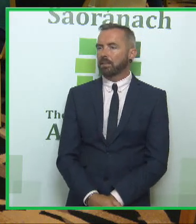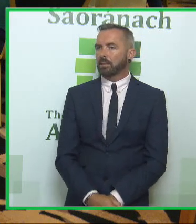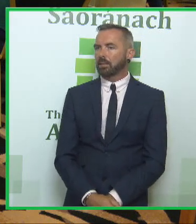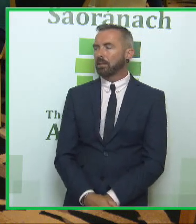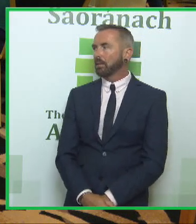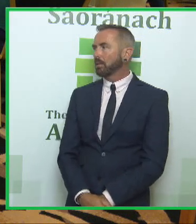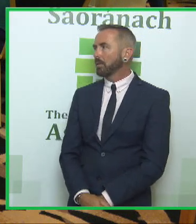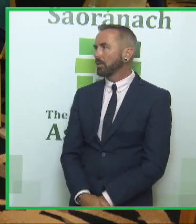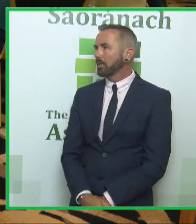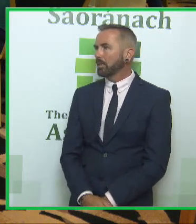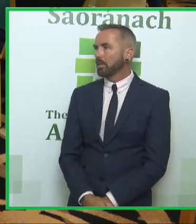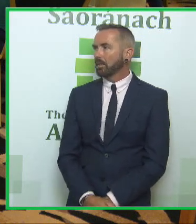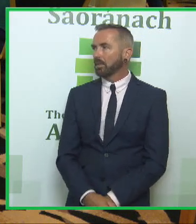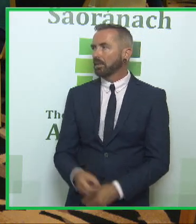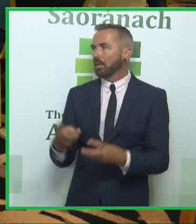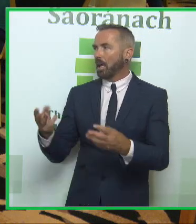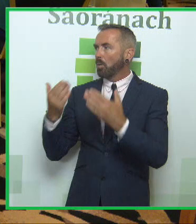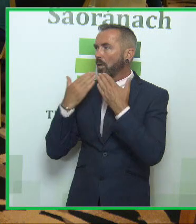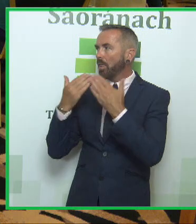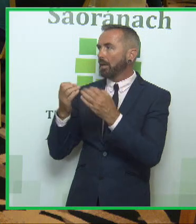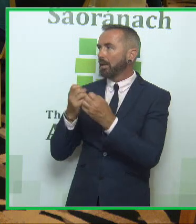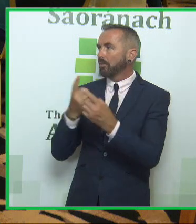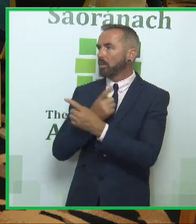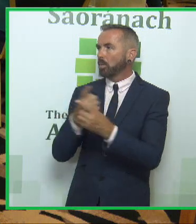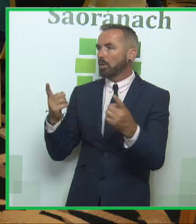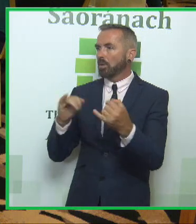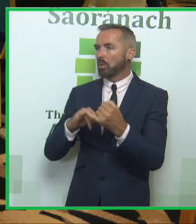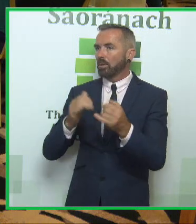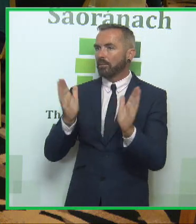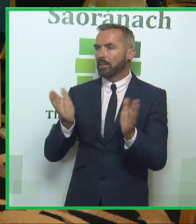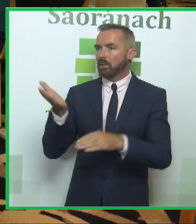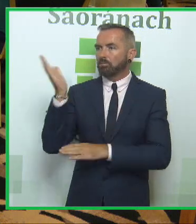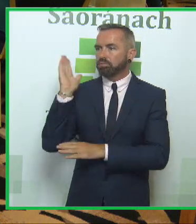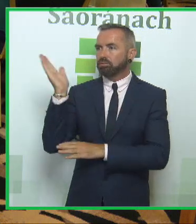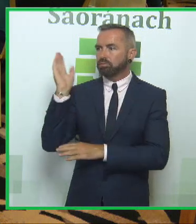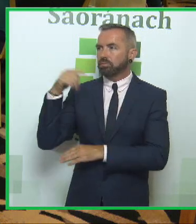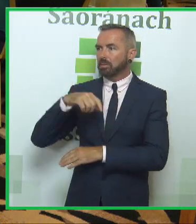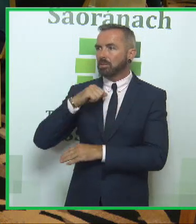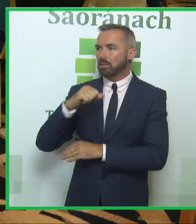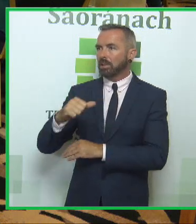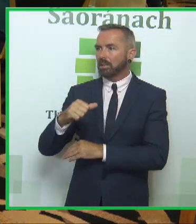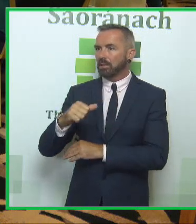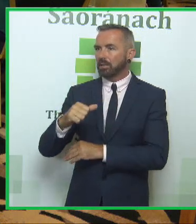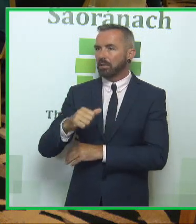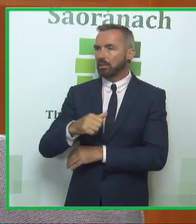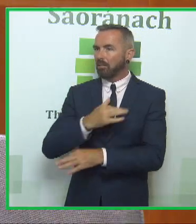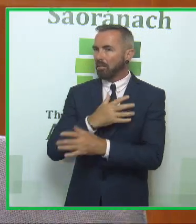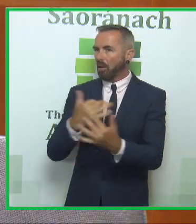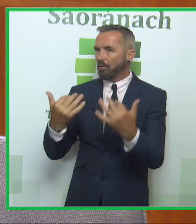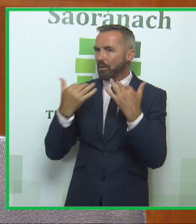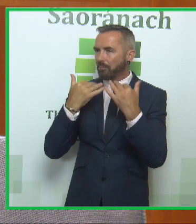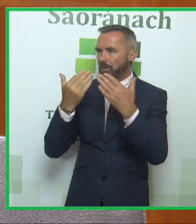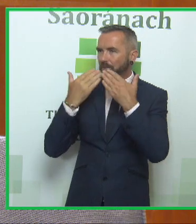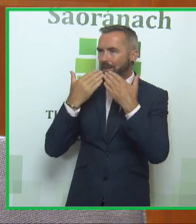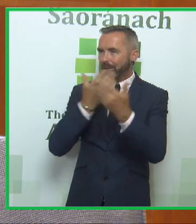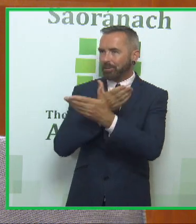So thank you to everybody who spoke to us today and yesterday. Of course, kind of great information for us, so thank you very